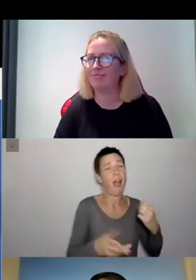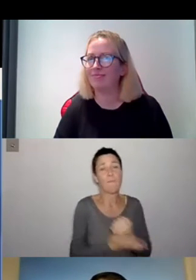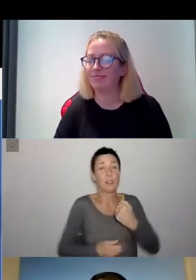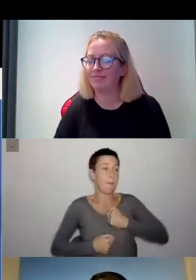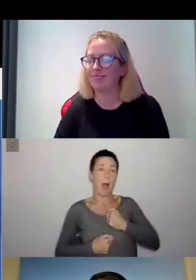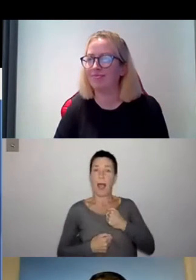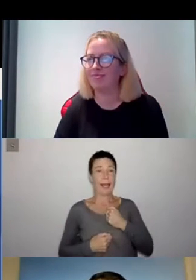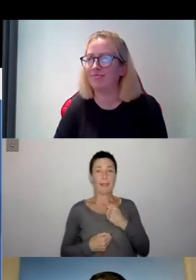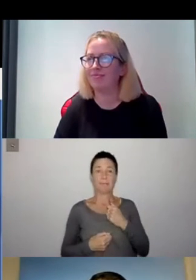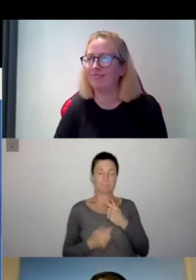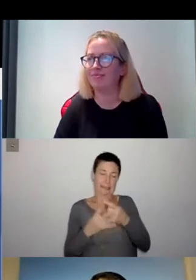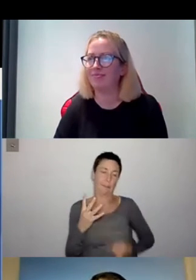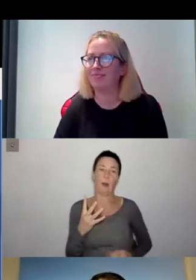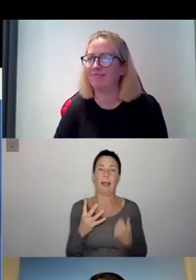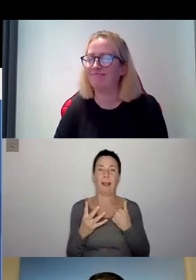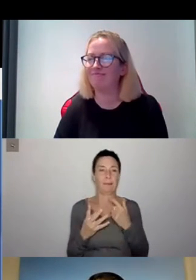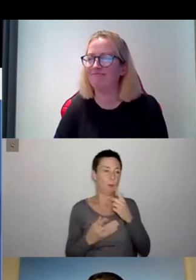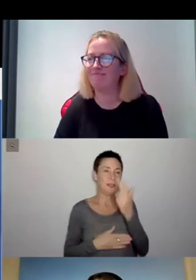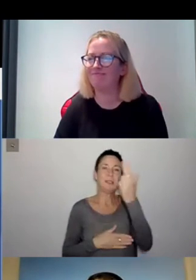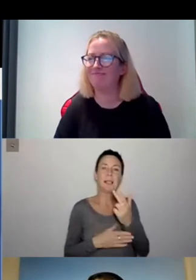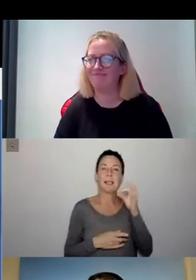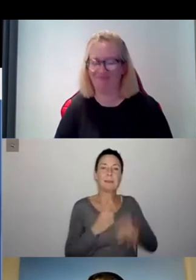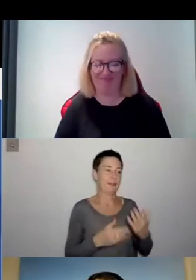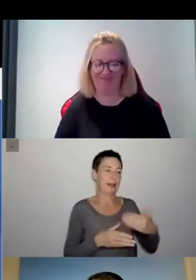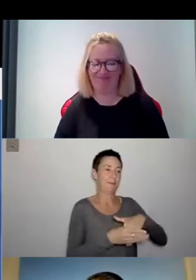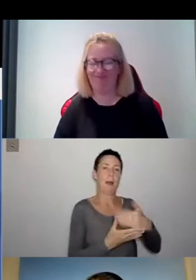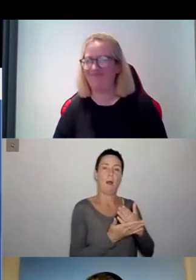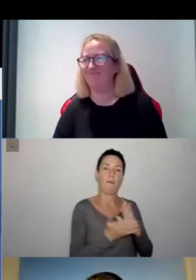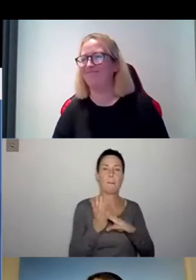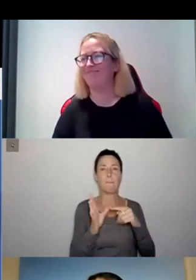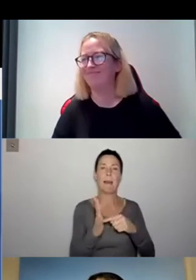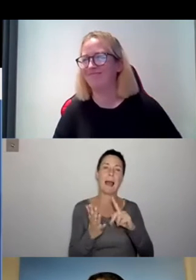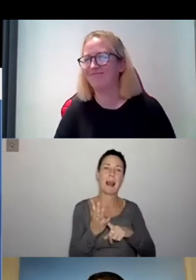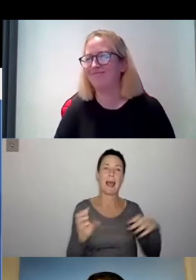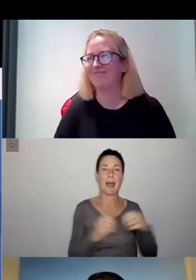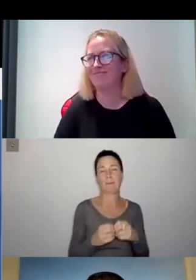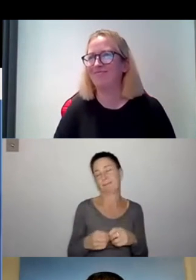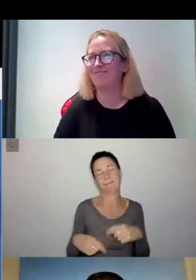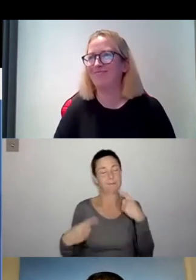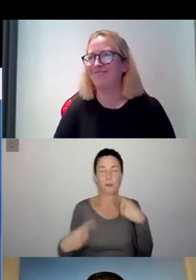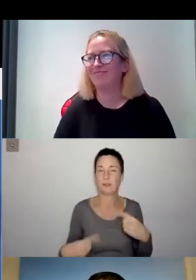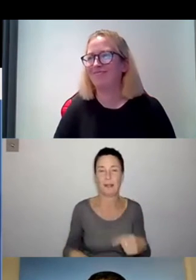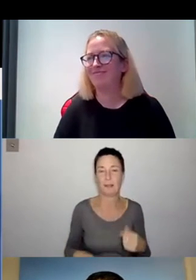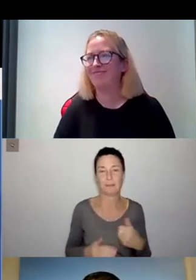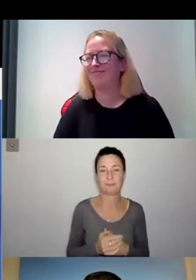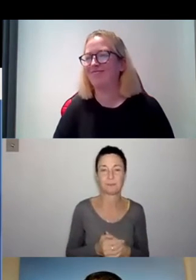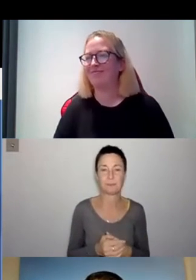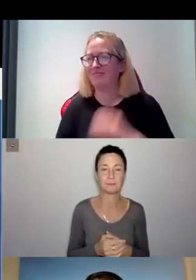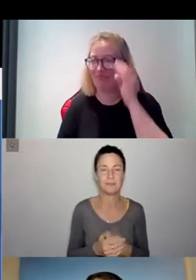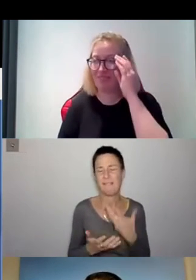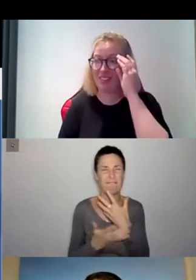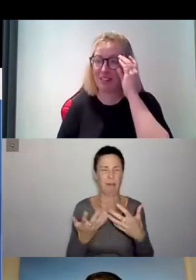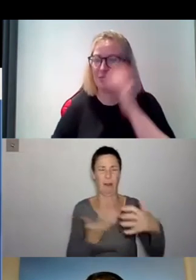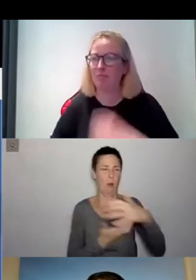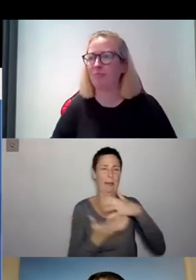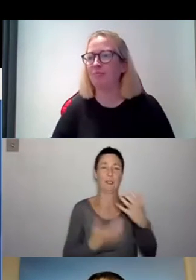was designed as part of MATLAB, and it's not, it's a little cumbersome to use. So we had to go down this route, which is a